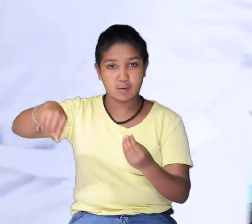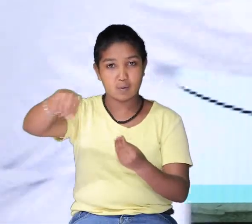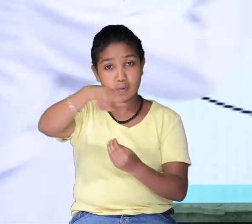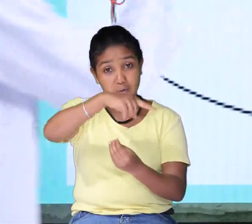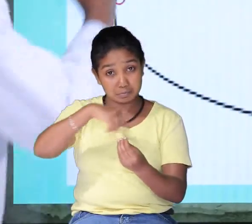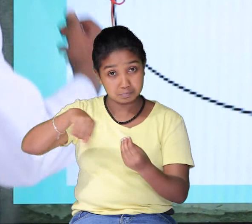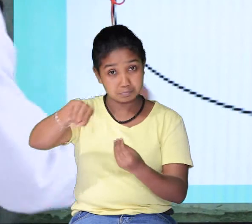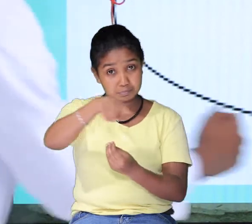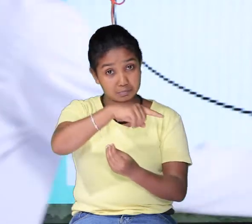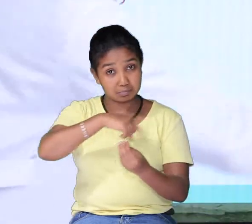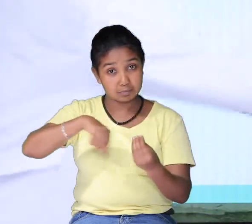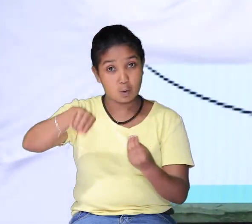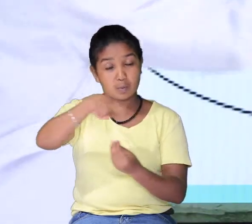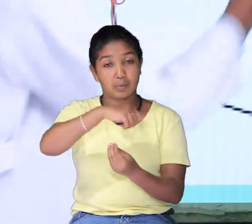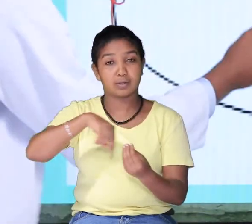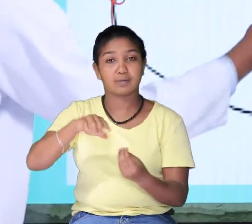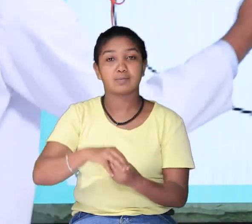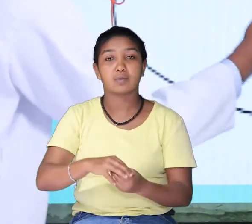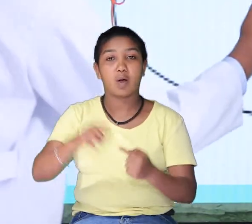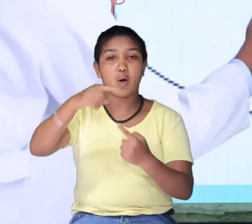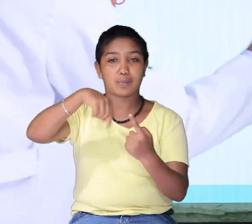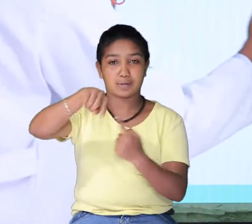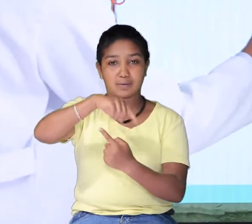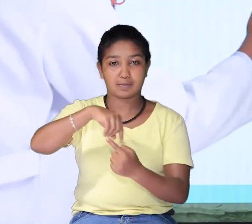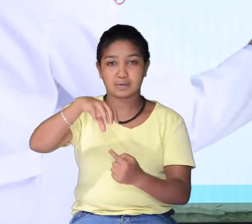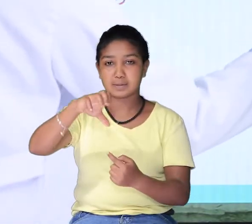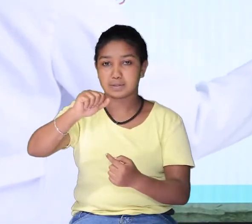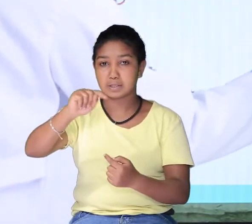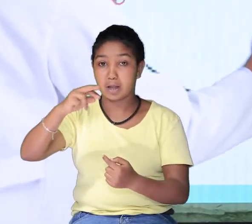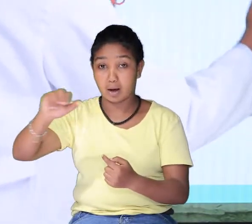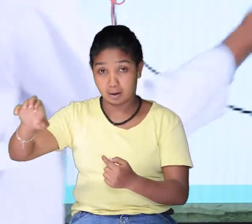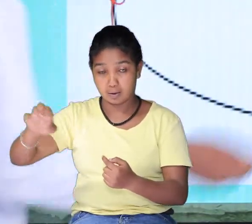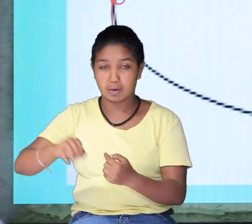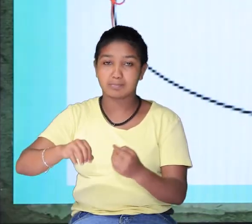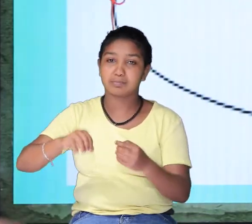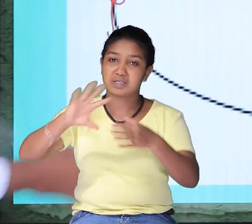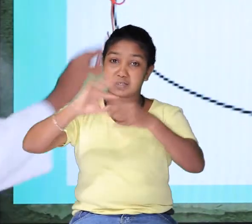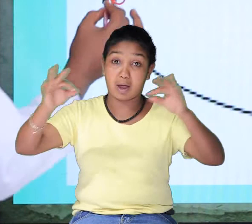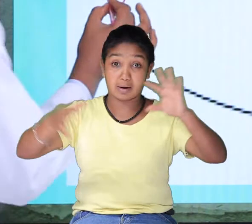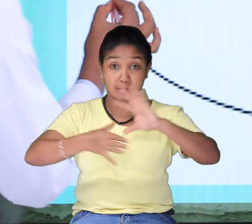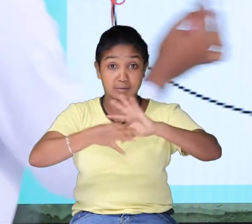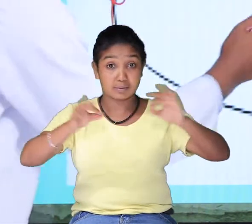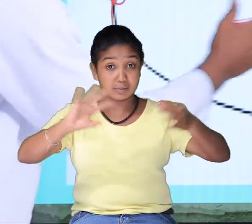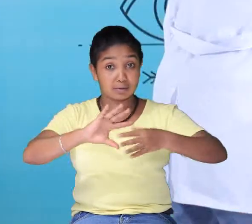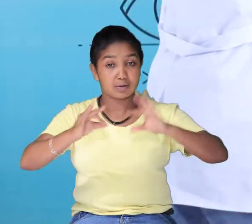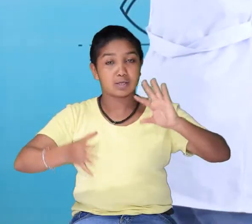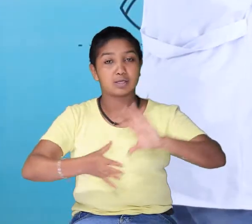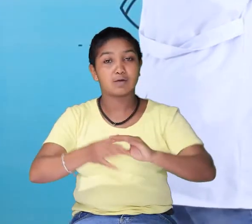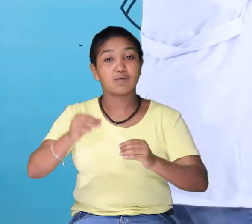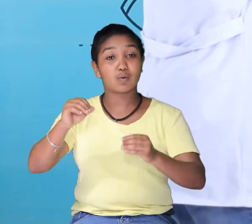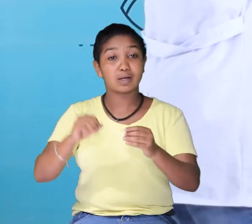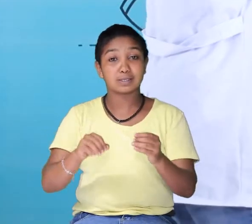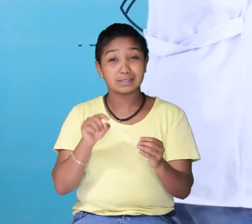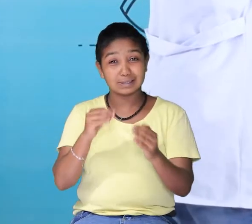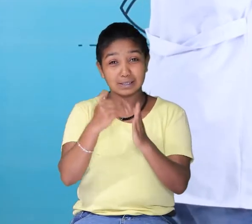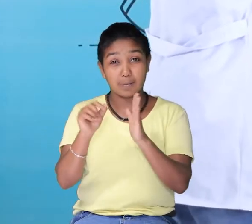this elliptical orbit. Here you do have the star. Actually, here you have the star. Therefore, at some